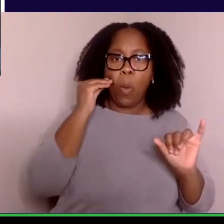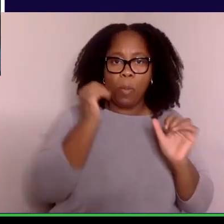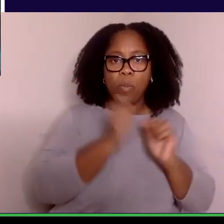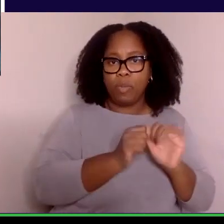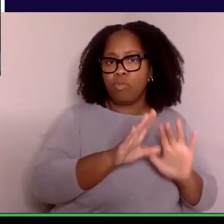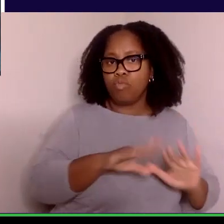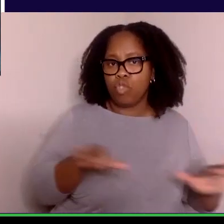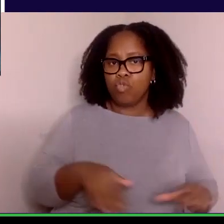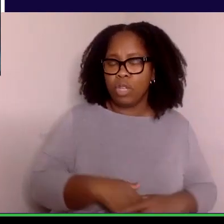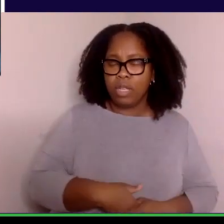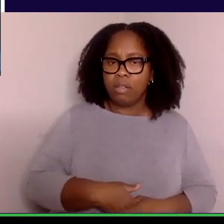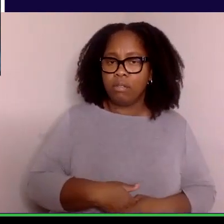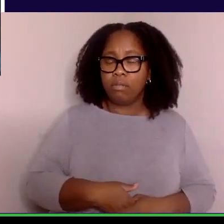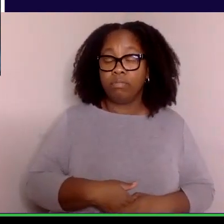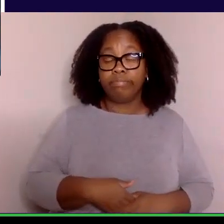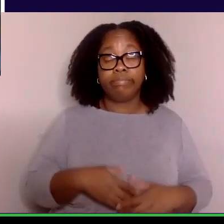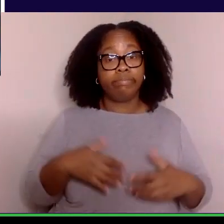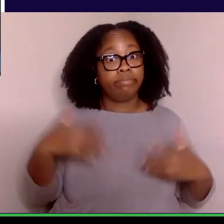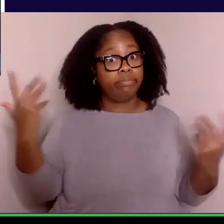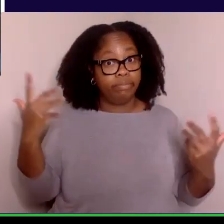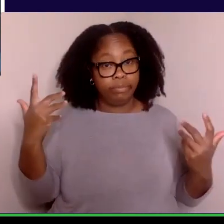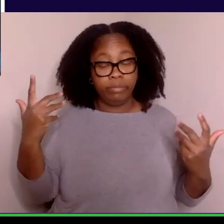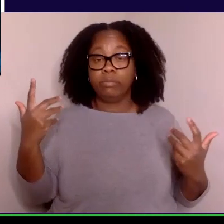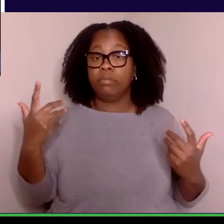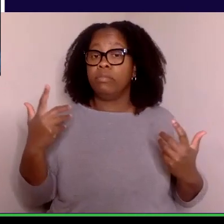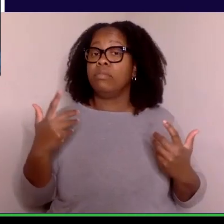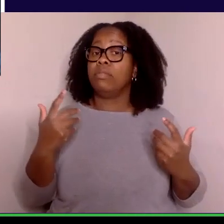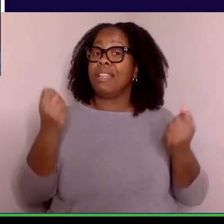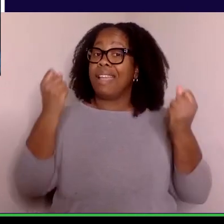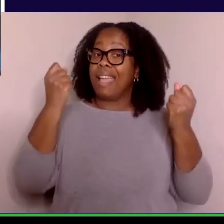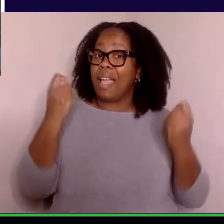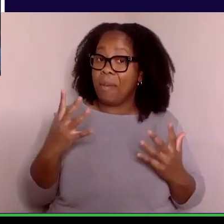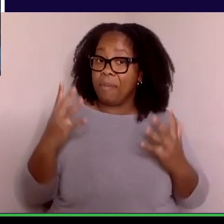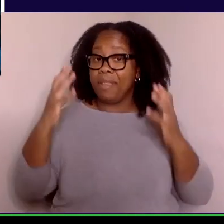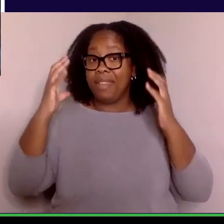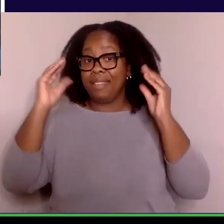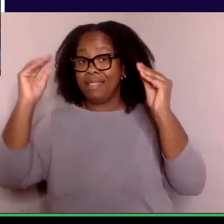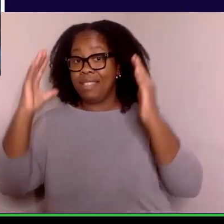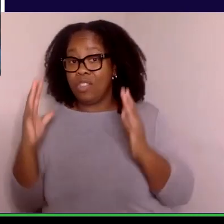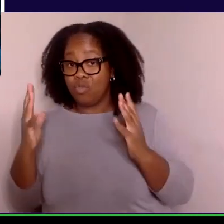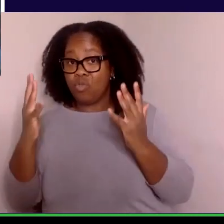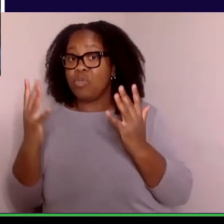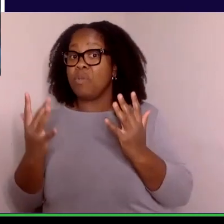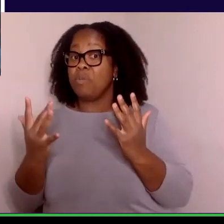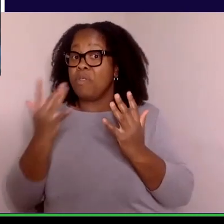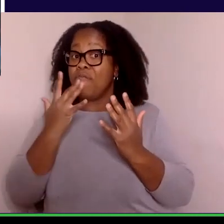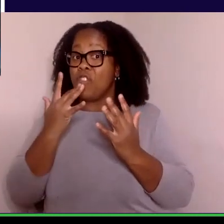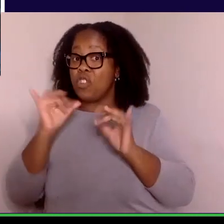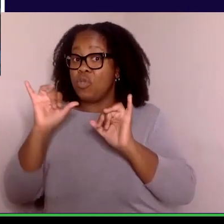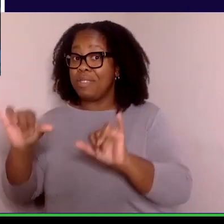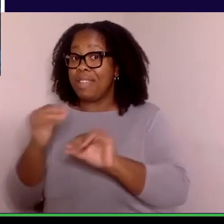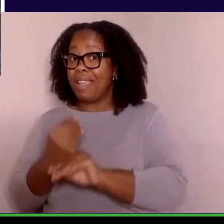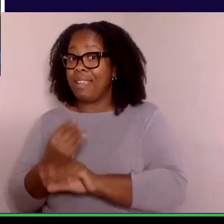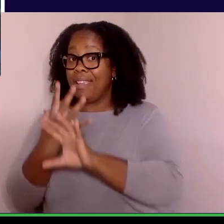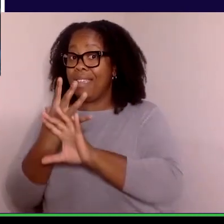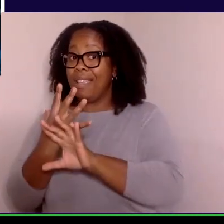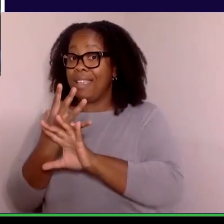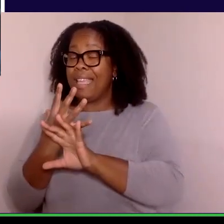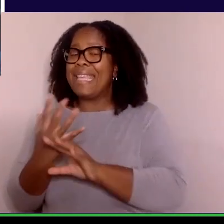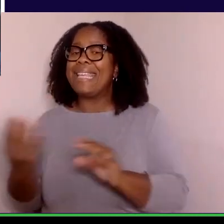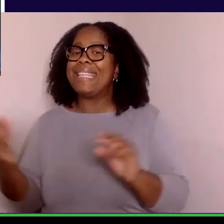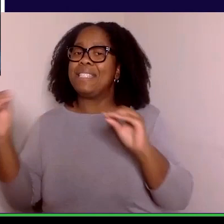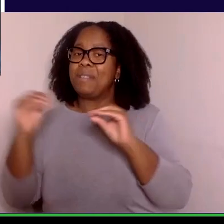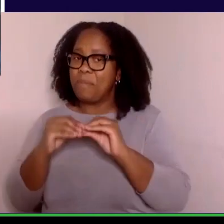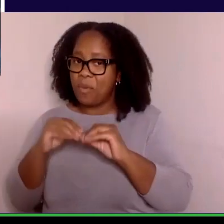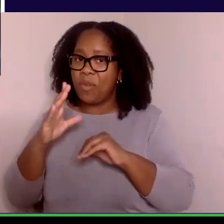Ultimately, the number of educators wanting to stay remote is greater than what is needed to teach